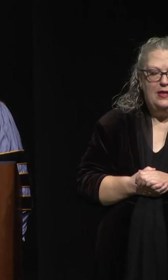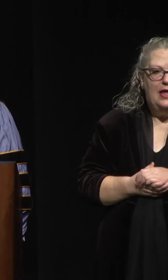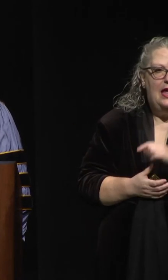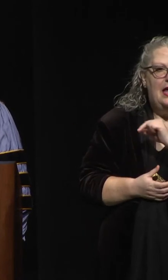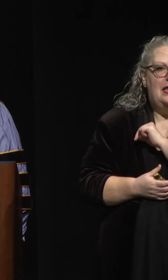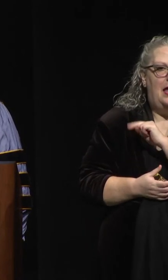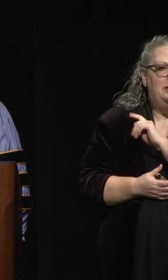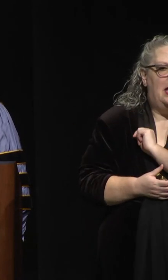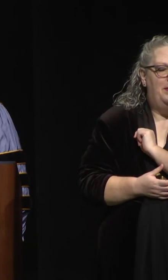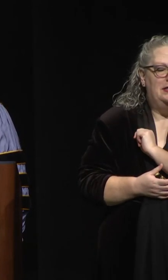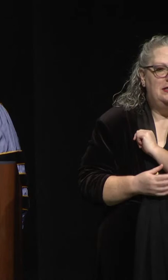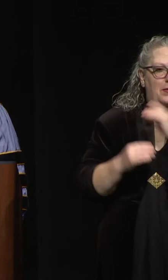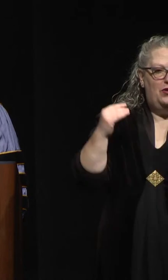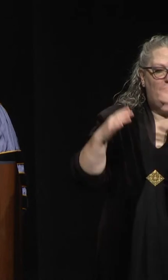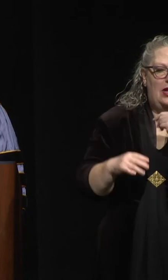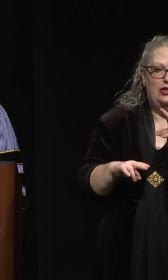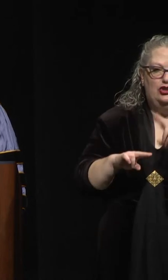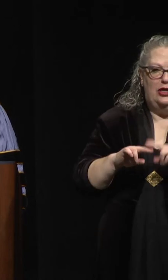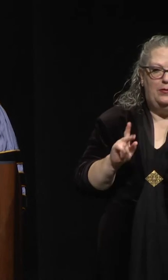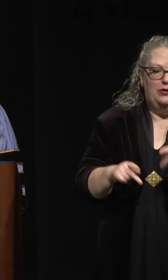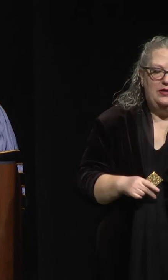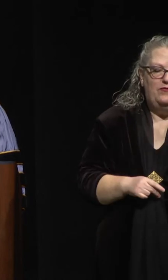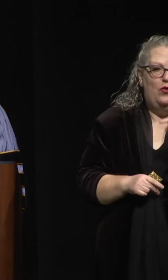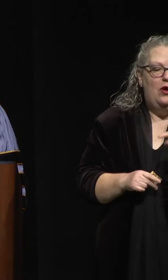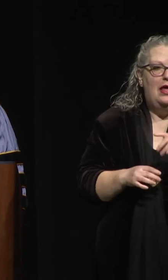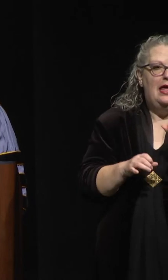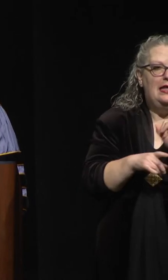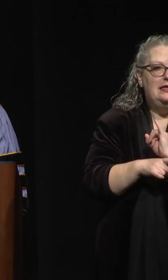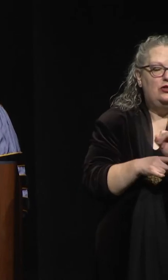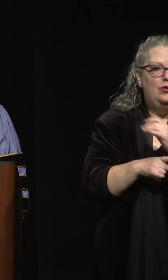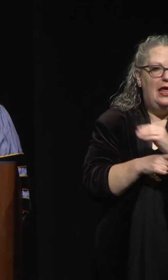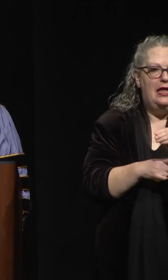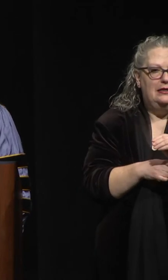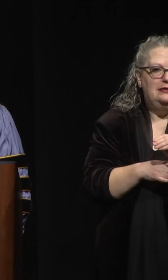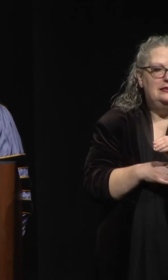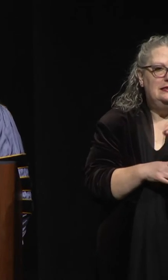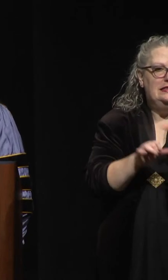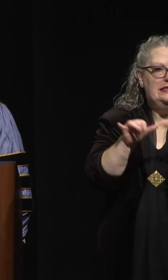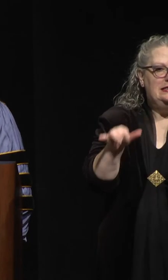Geb Thomas, professor and chair of industrial and systems engineering,